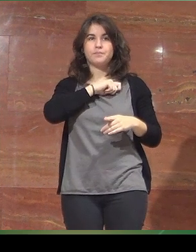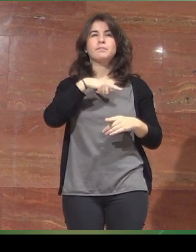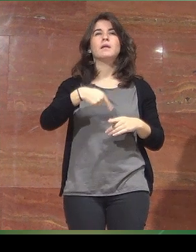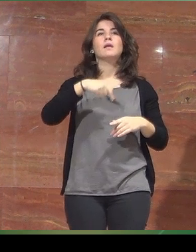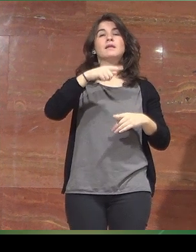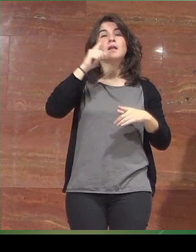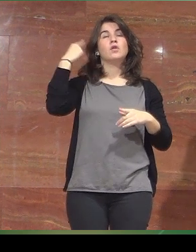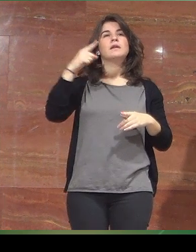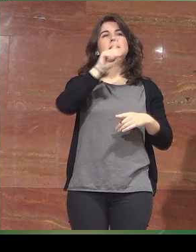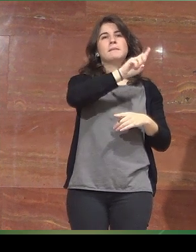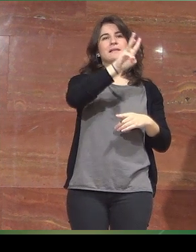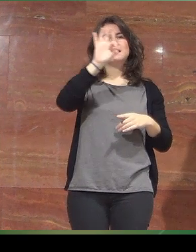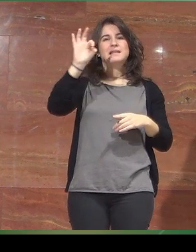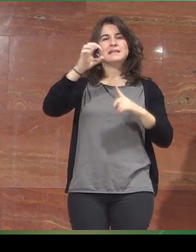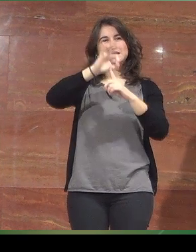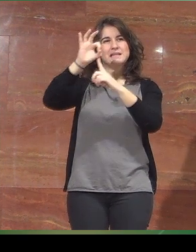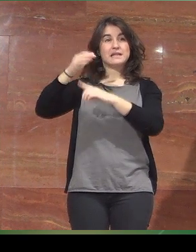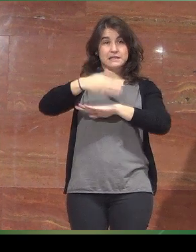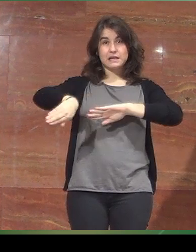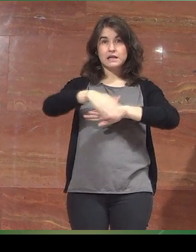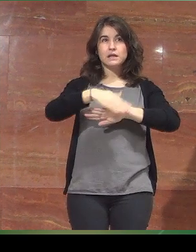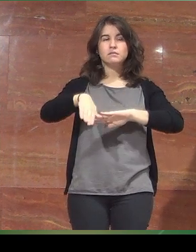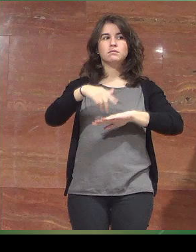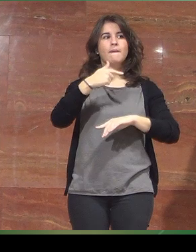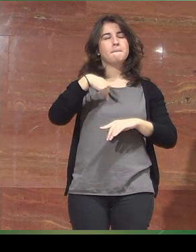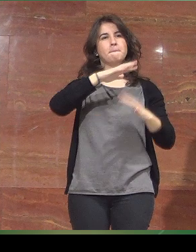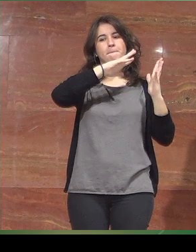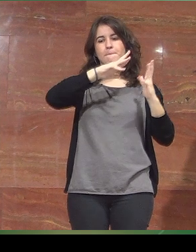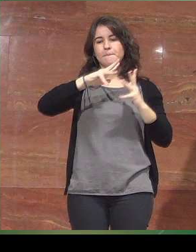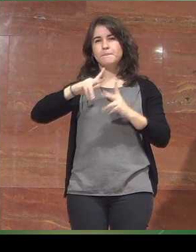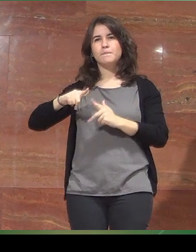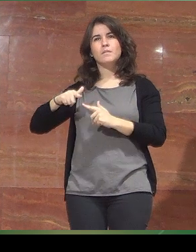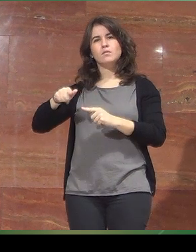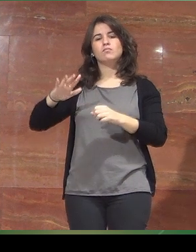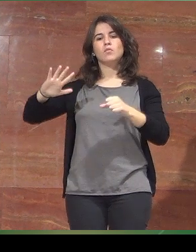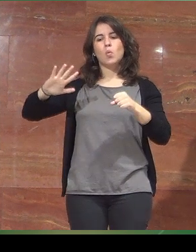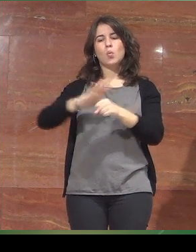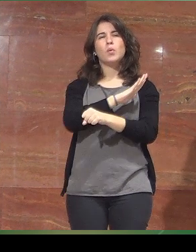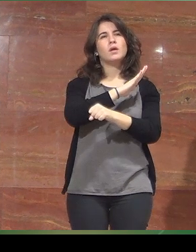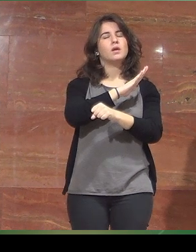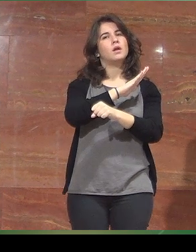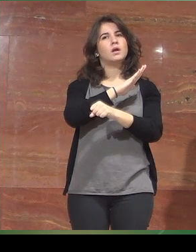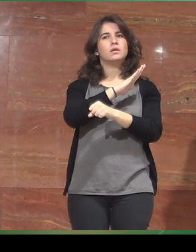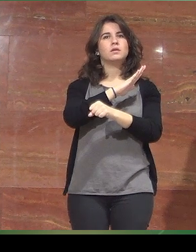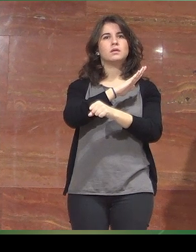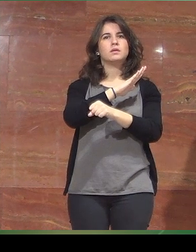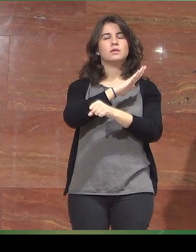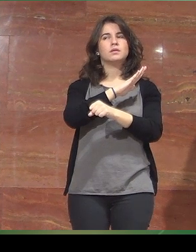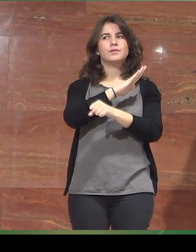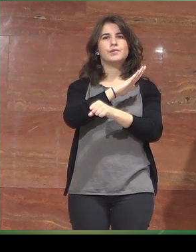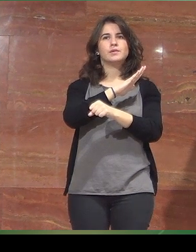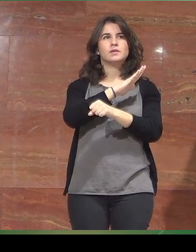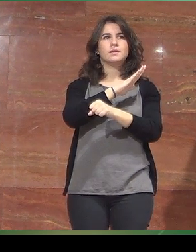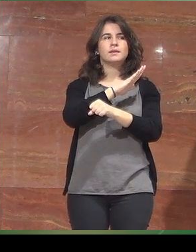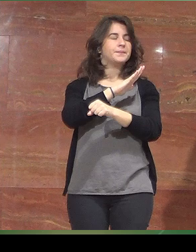We calculated that to cover the major areas of London would require close to